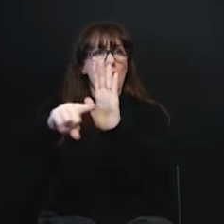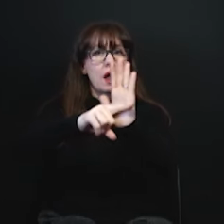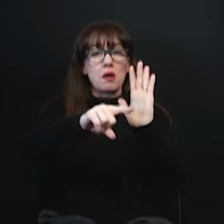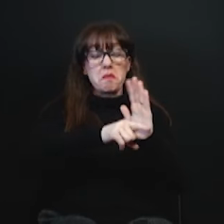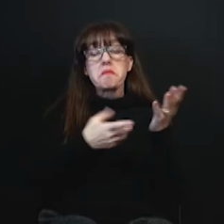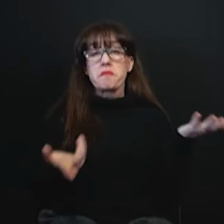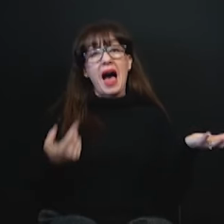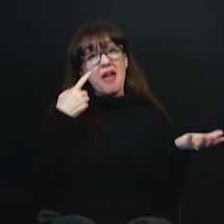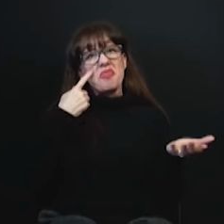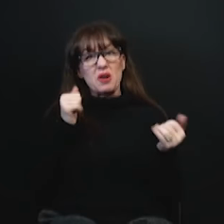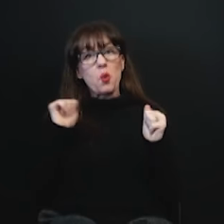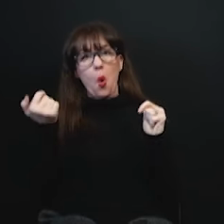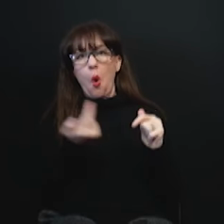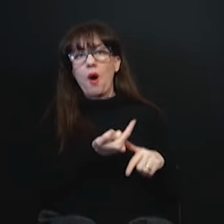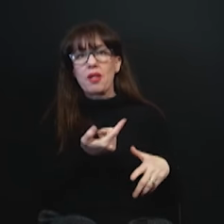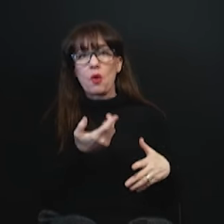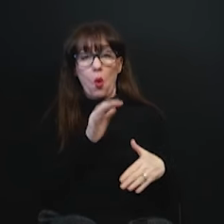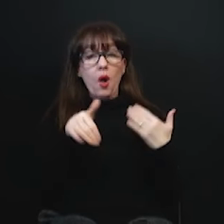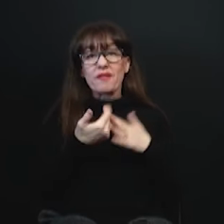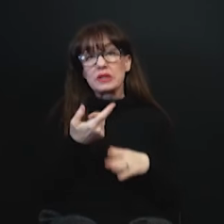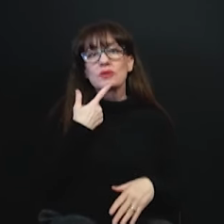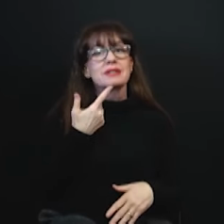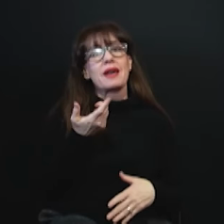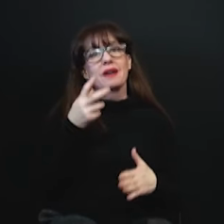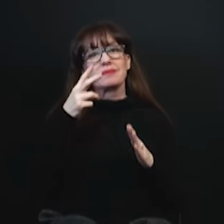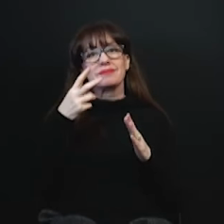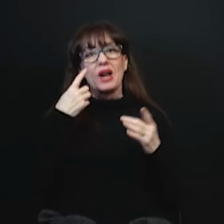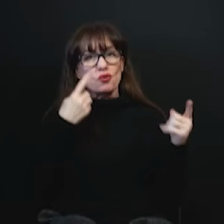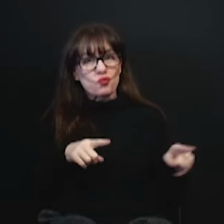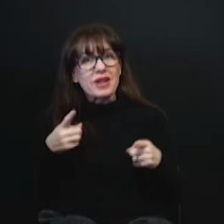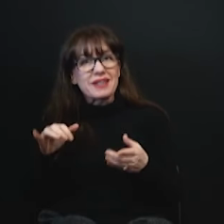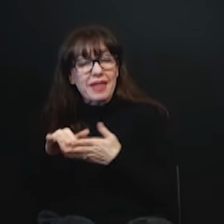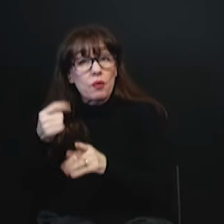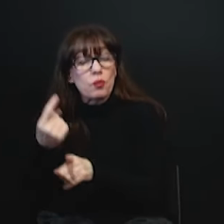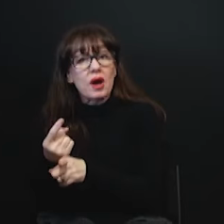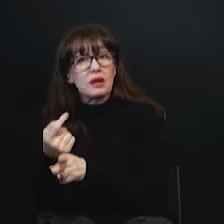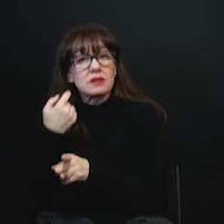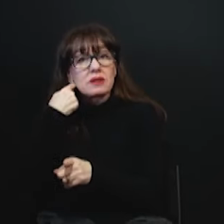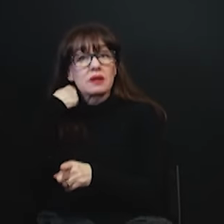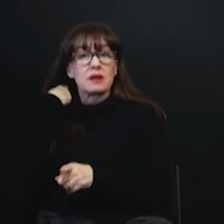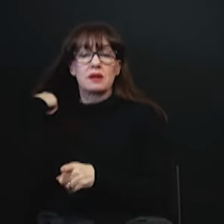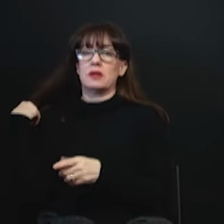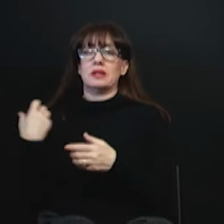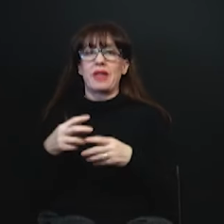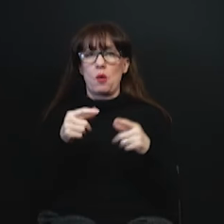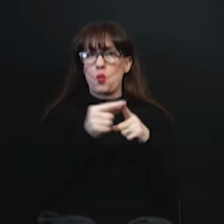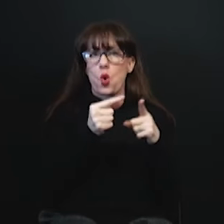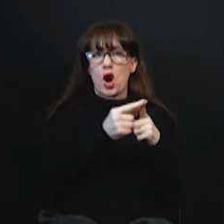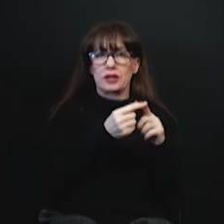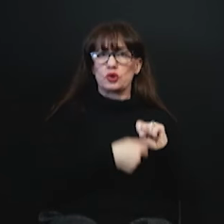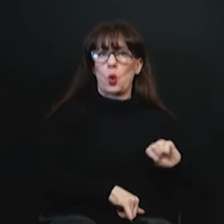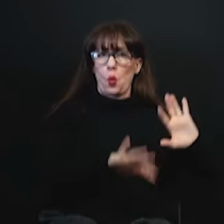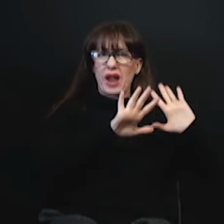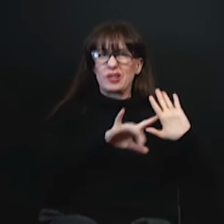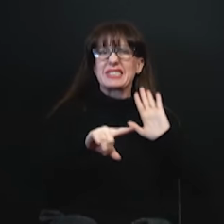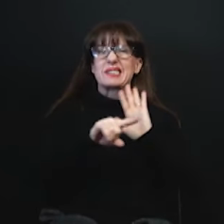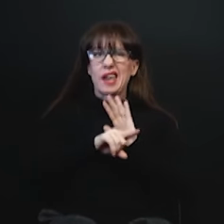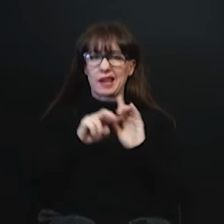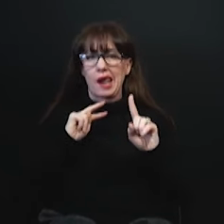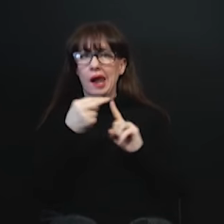Negative. I think almost any of us would agree to that, right? Surrender is usually considered negatively in our culture.